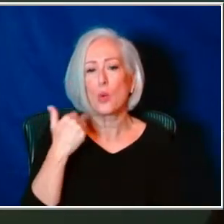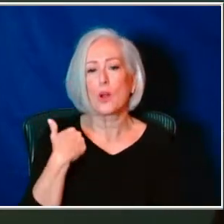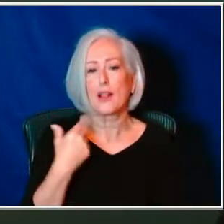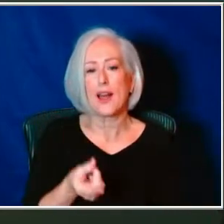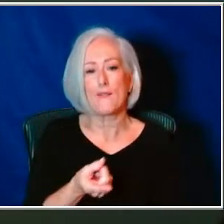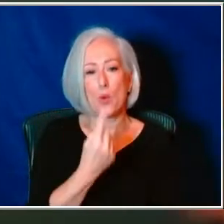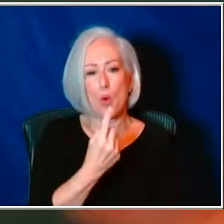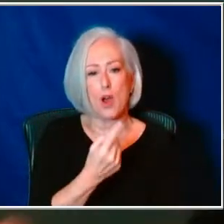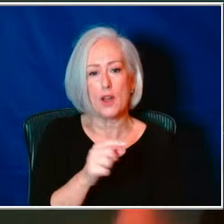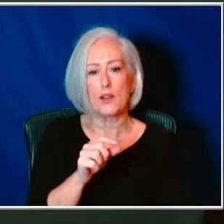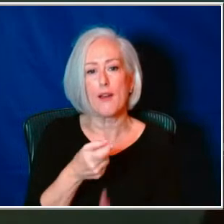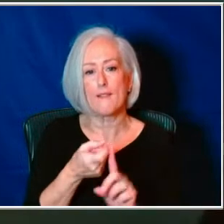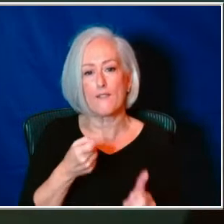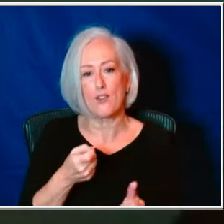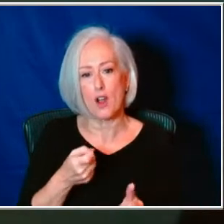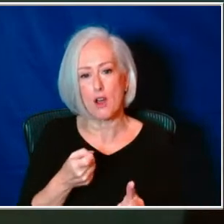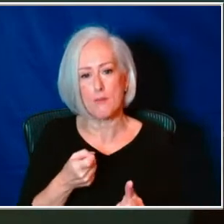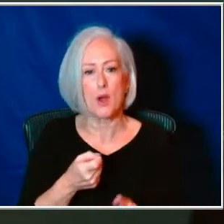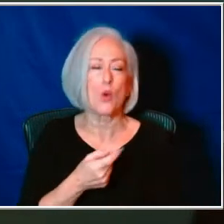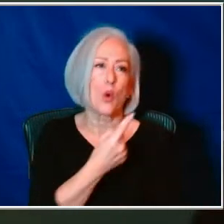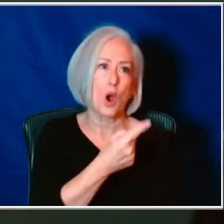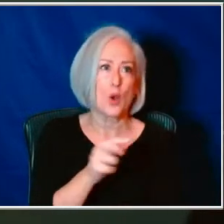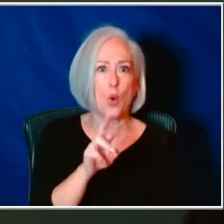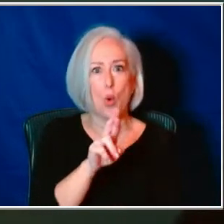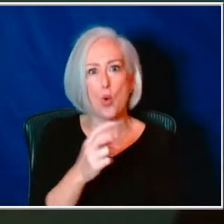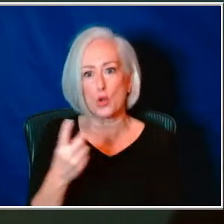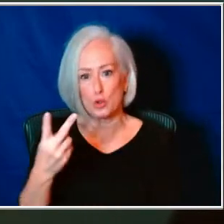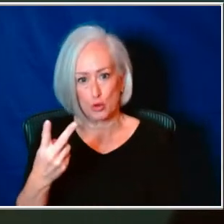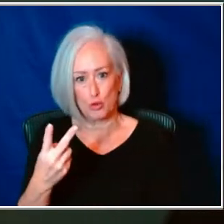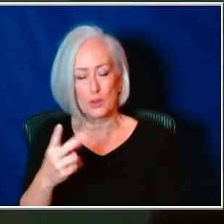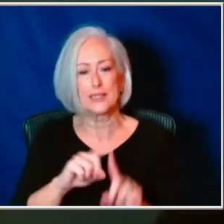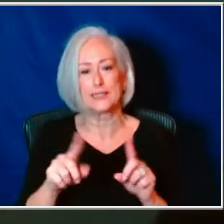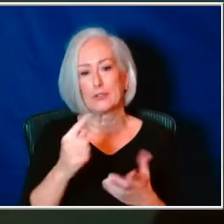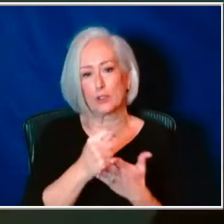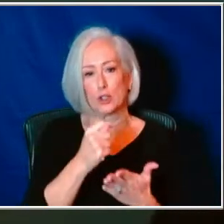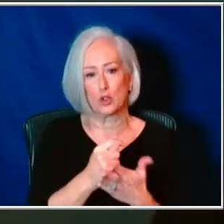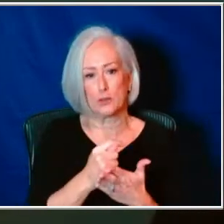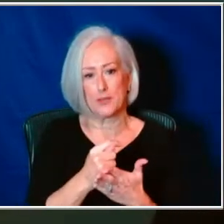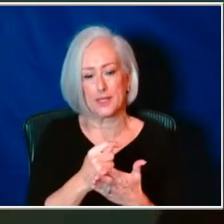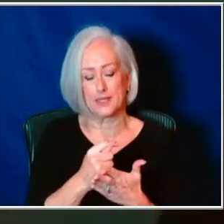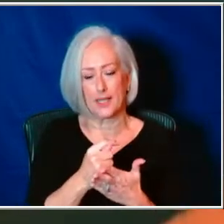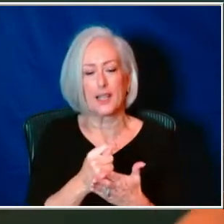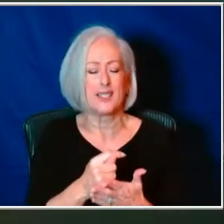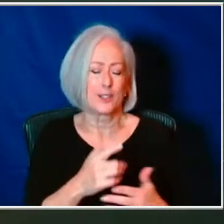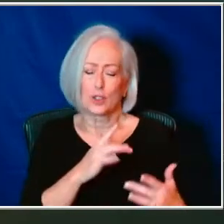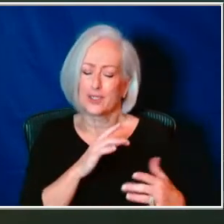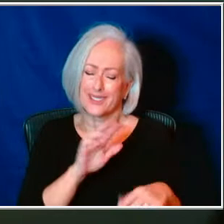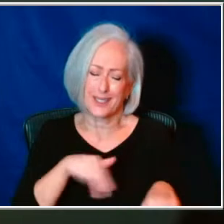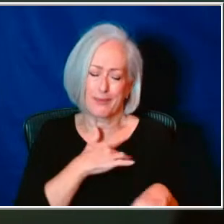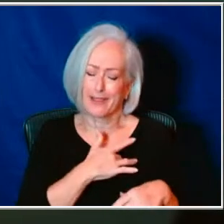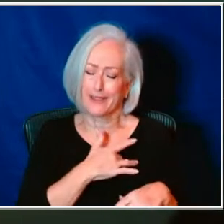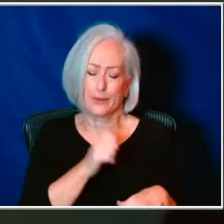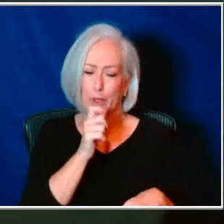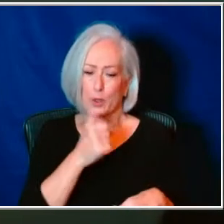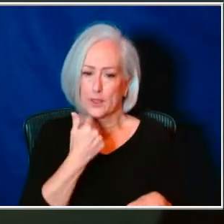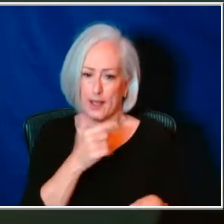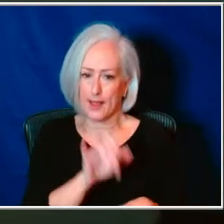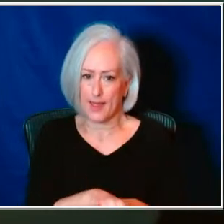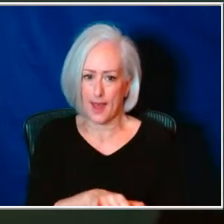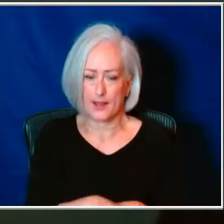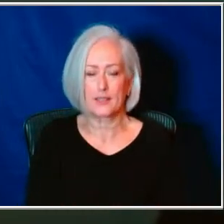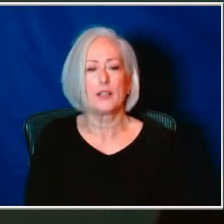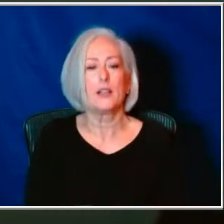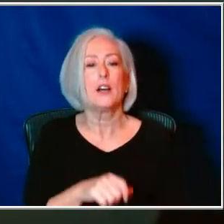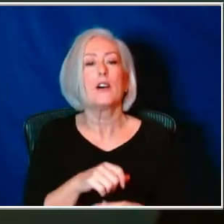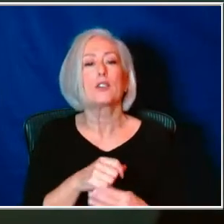4 treatments. And normally we don't say 1 or 2 in research, but this is important about why. So we're going to talk about that too. So receive 1 or 2 of the following 4 treatments have been shown to